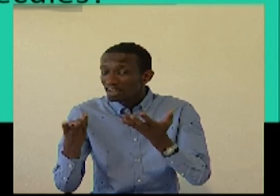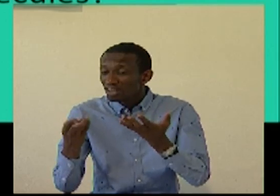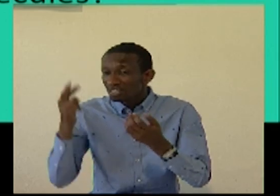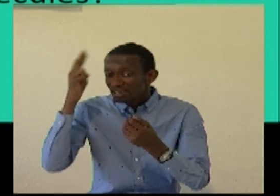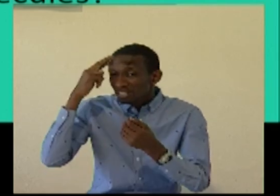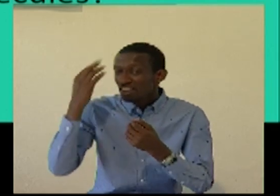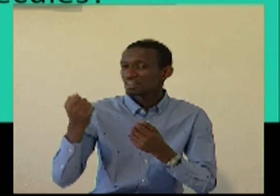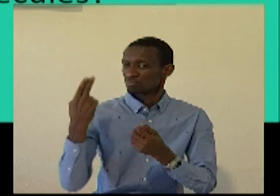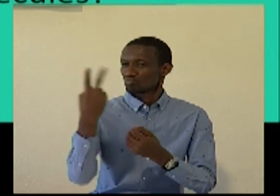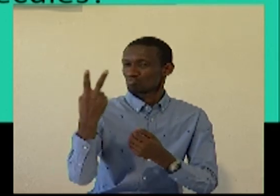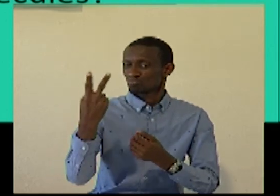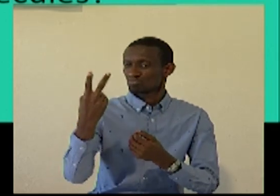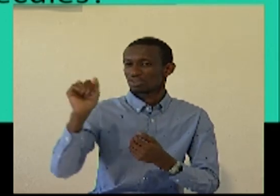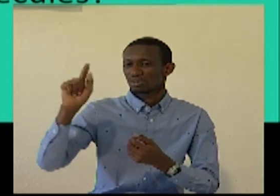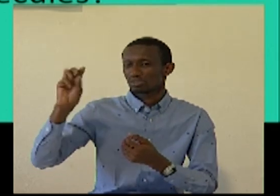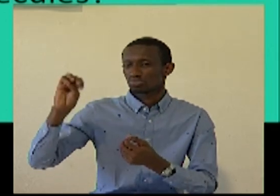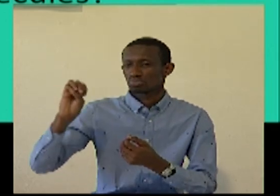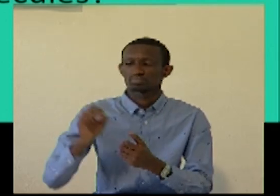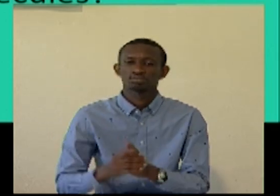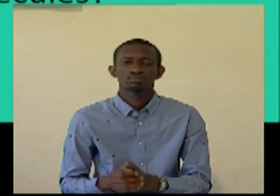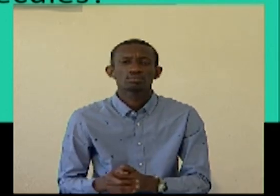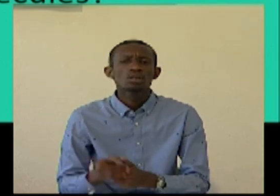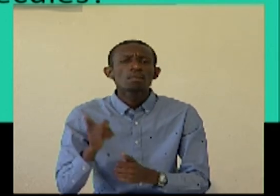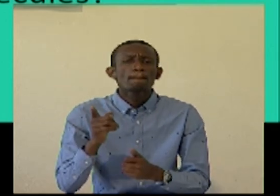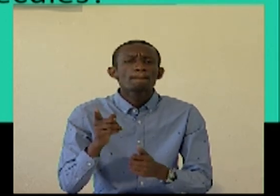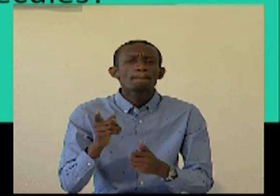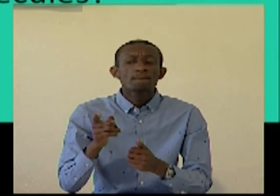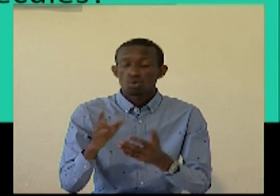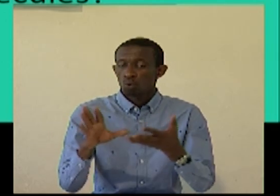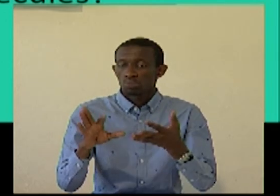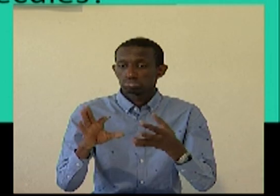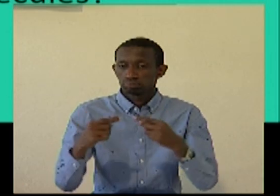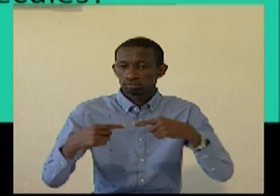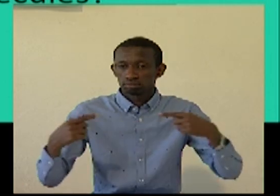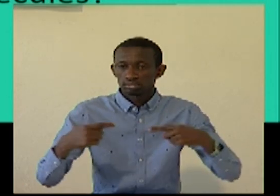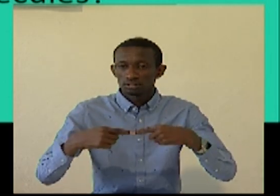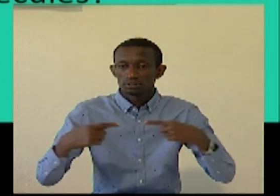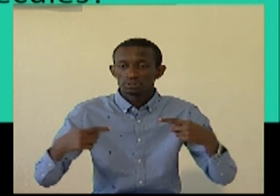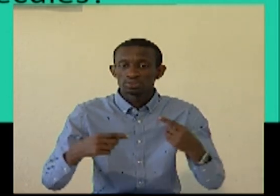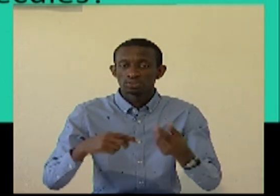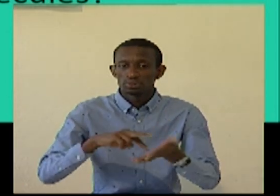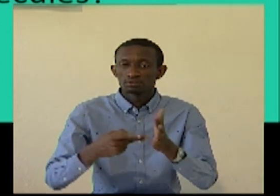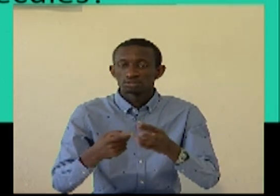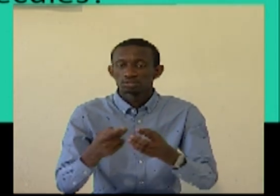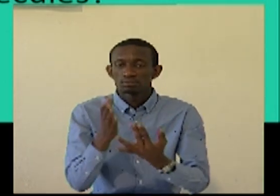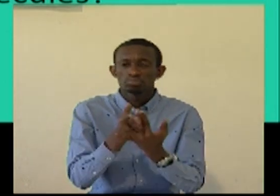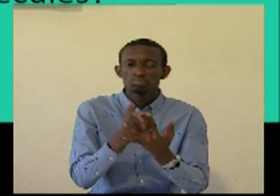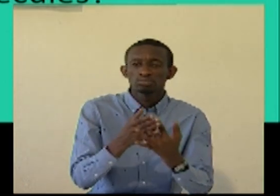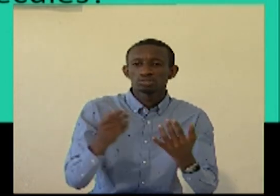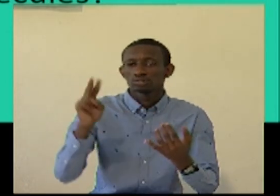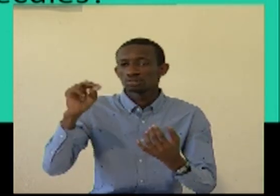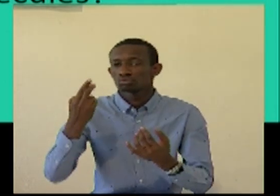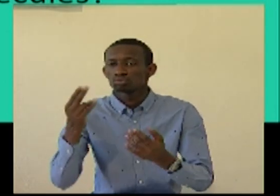have 2 atoms. Distinguish between N2 and 2N. 5, calculate